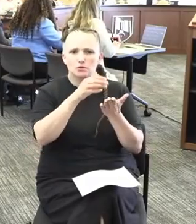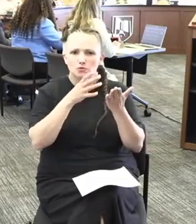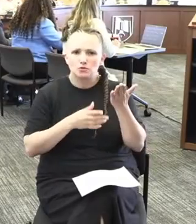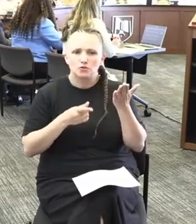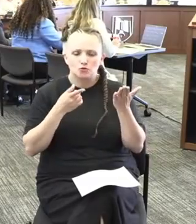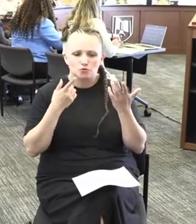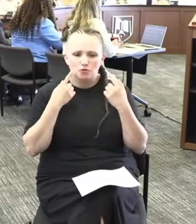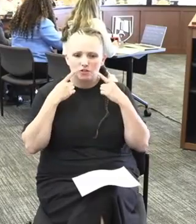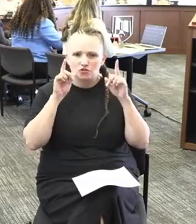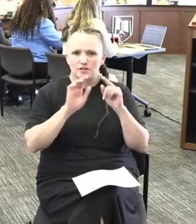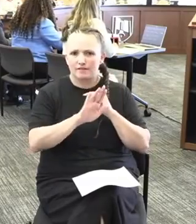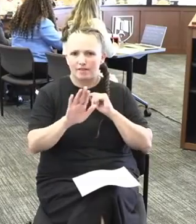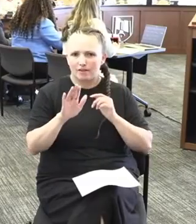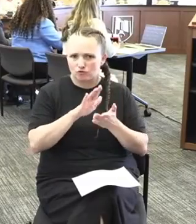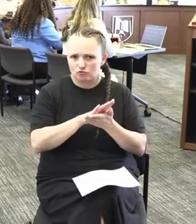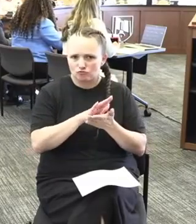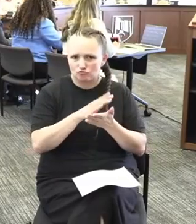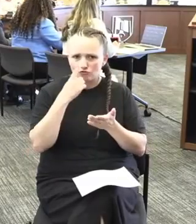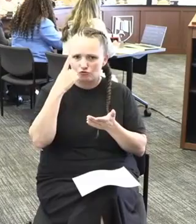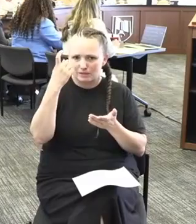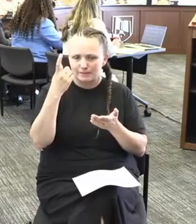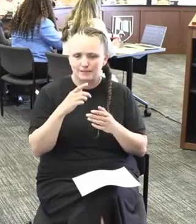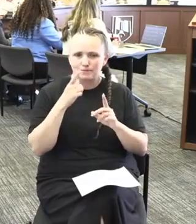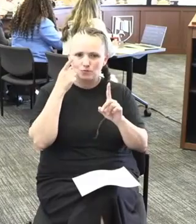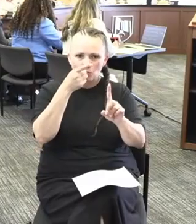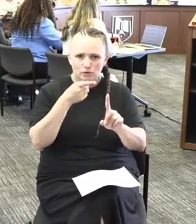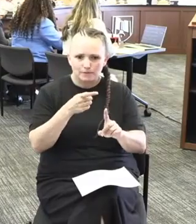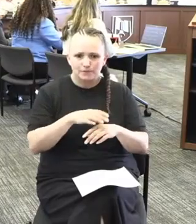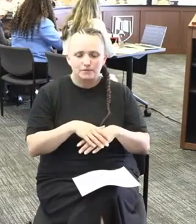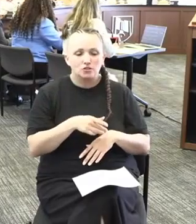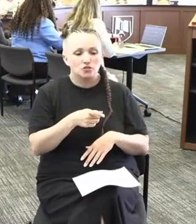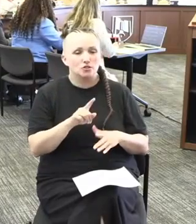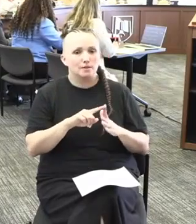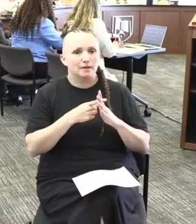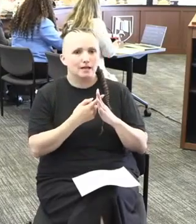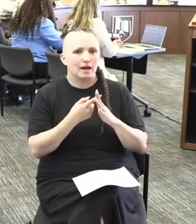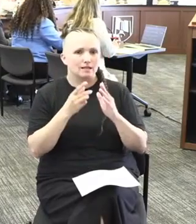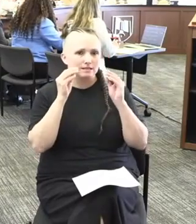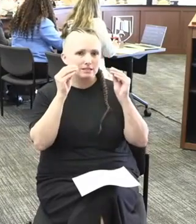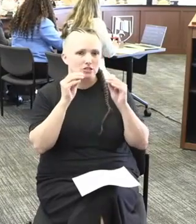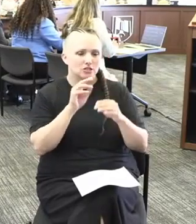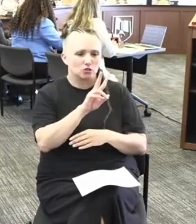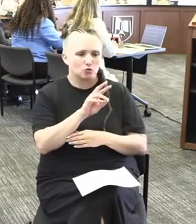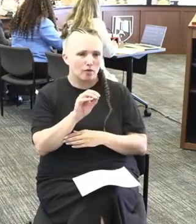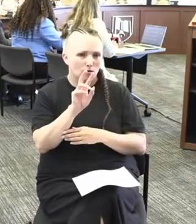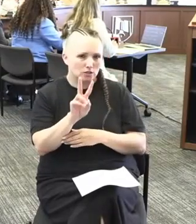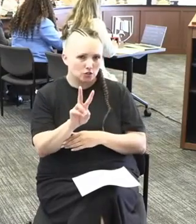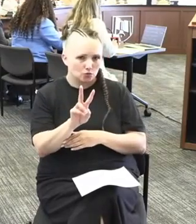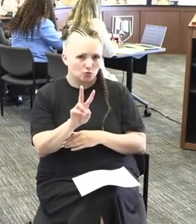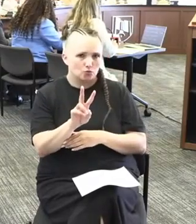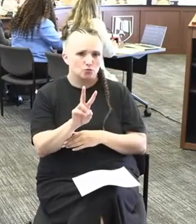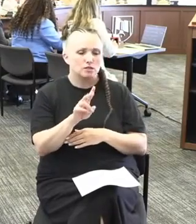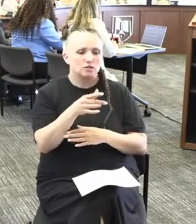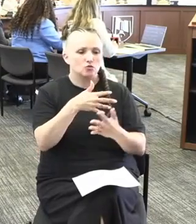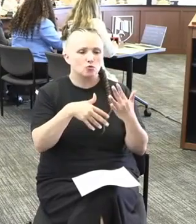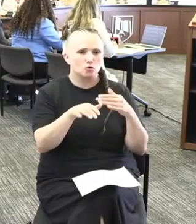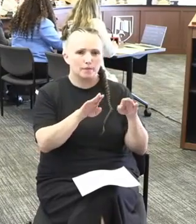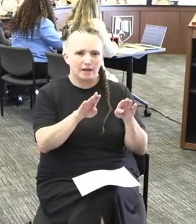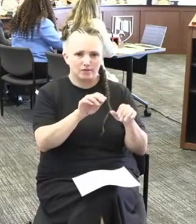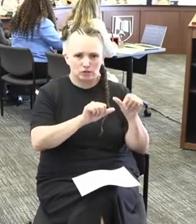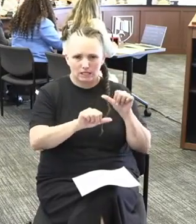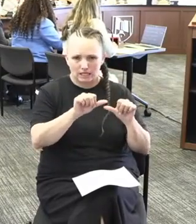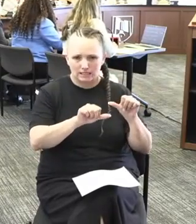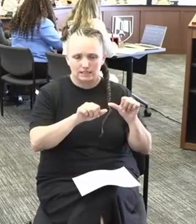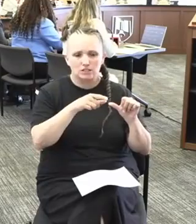dreams. In 2002, she began teaching at JJC as an adjunct faculty member in social and behavioral sciences, where she's